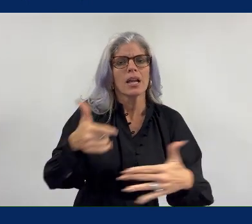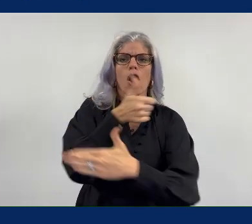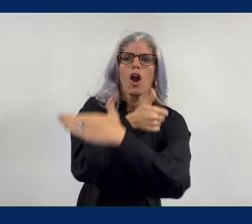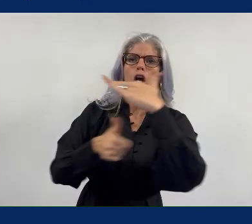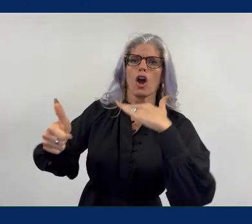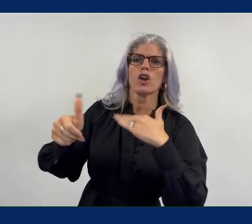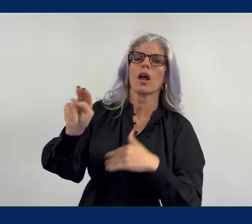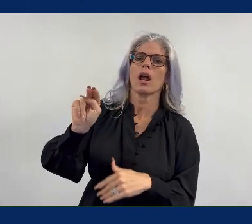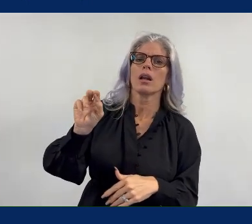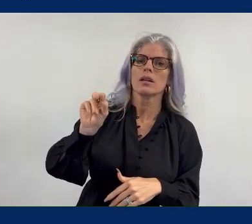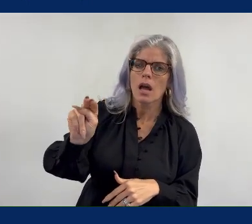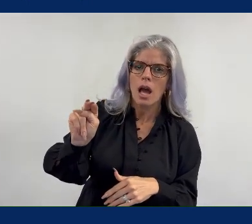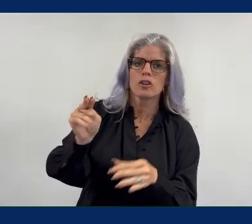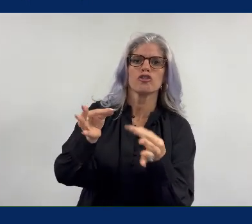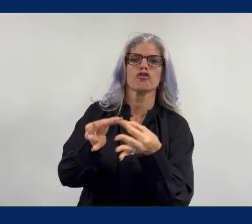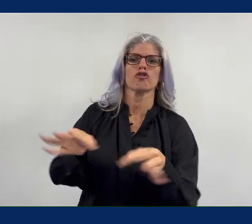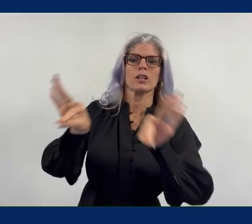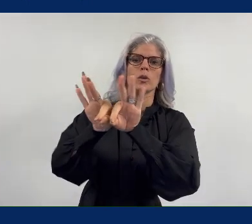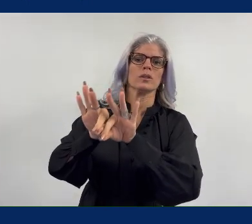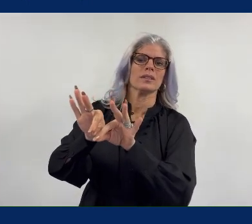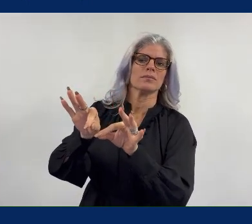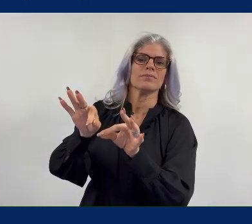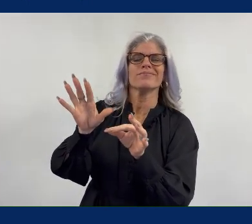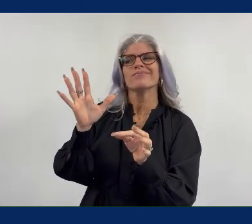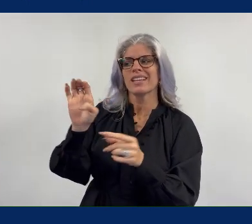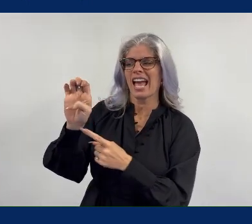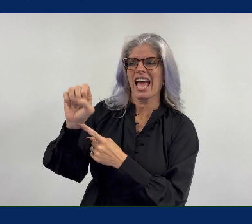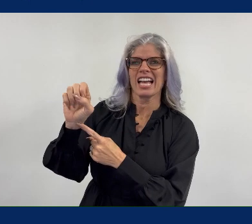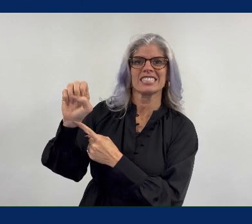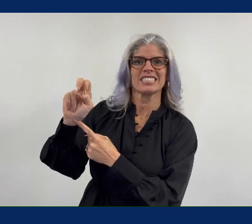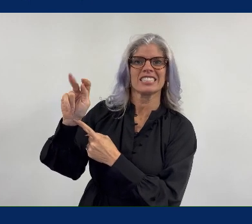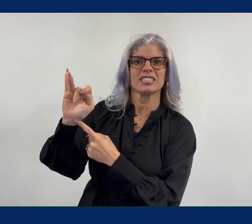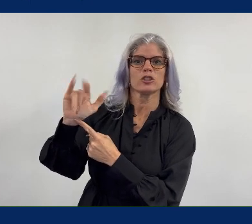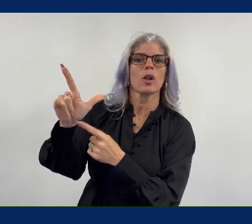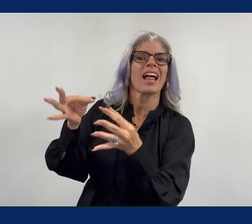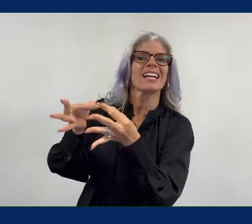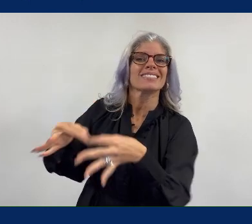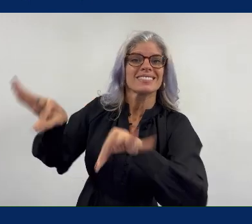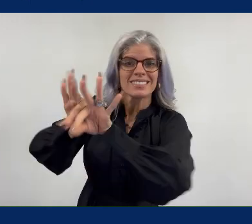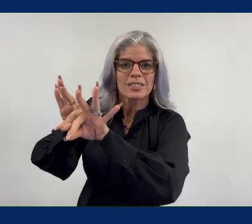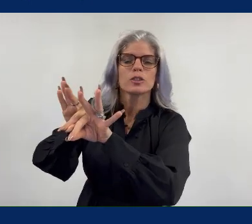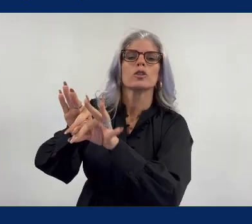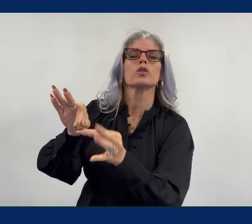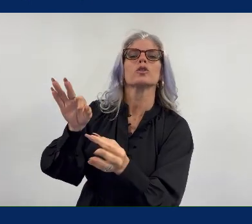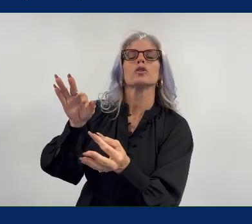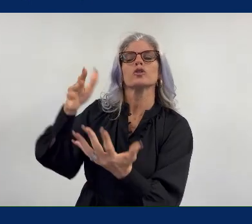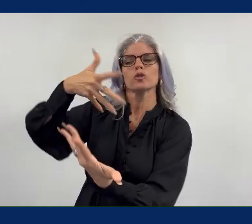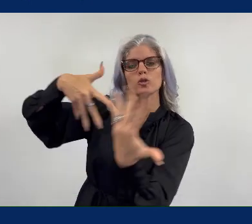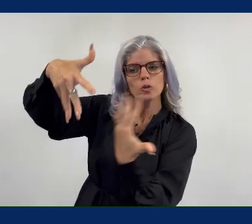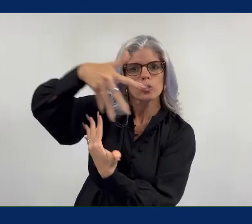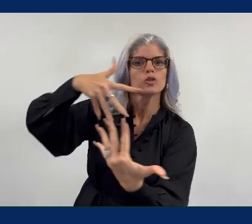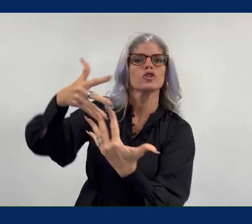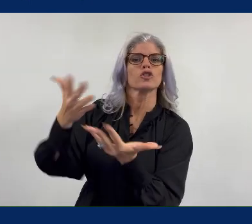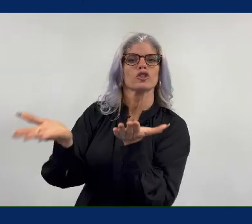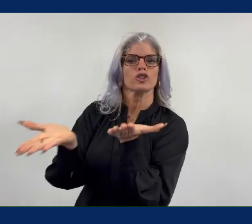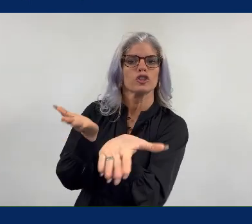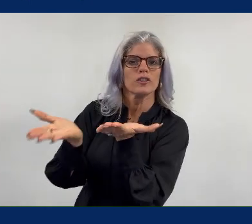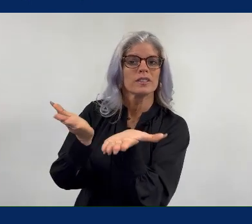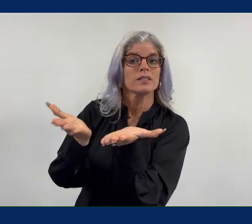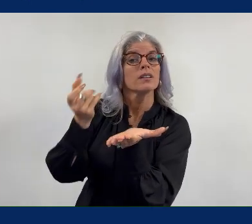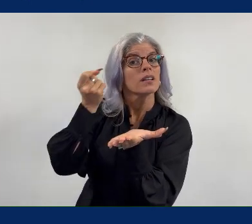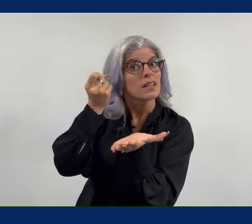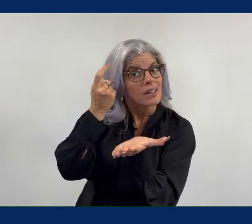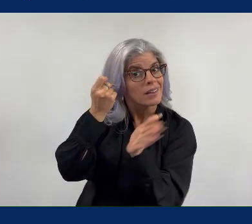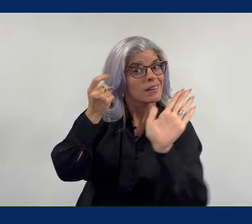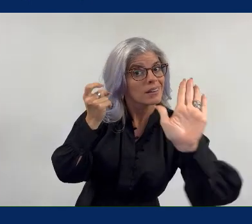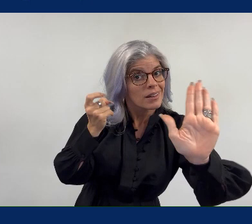With the exception of custodial care facilities and museums, administrative and support facilities essential to the provision of non-critical services